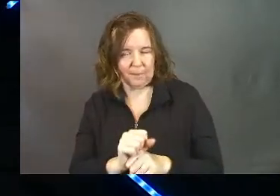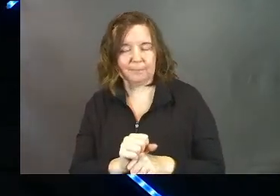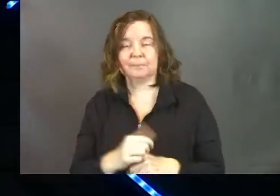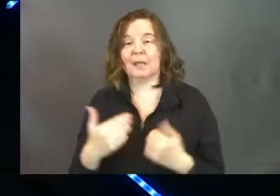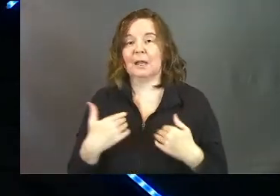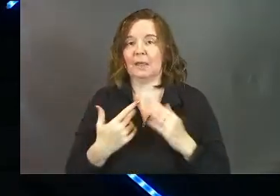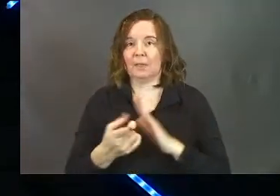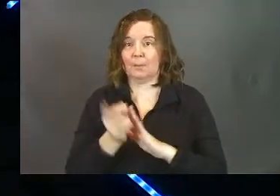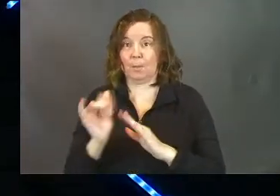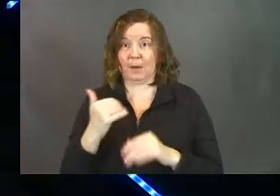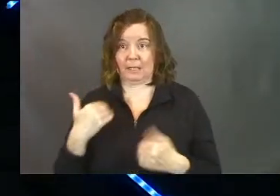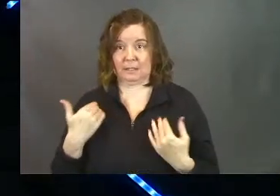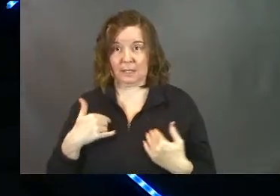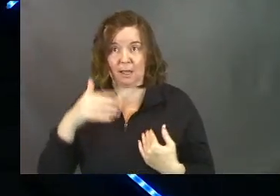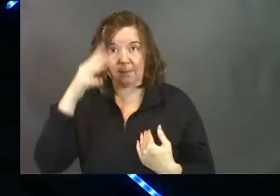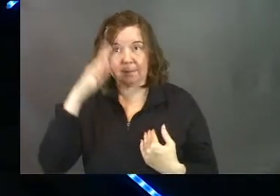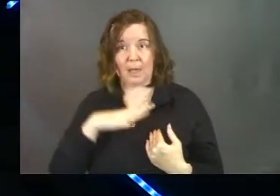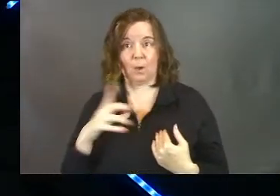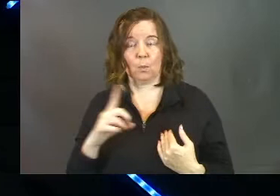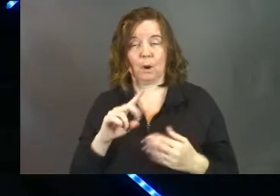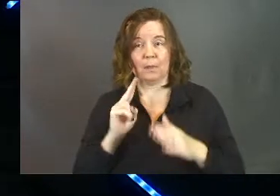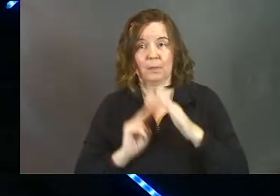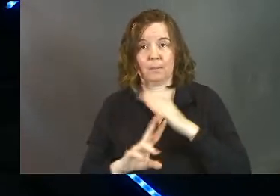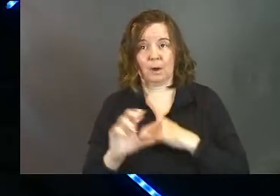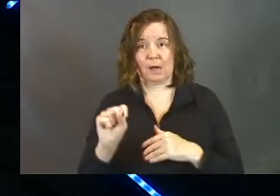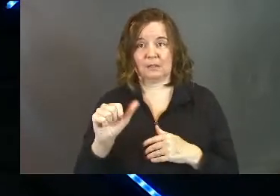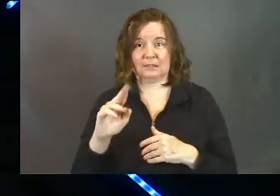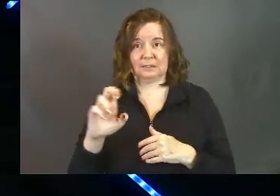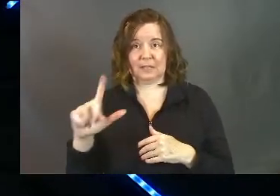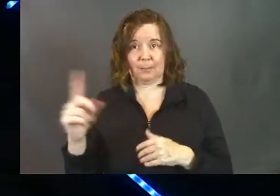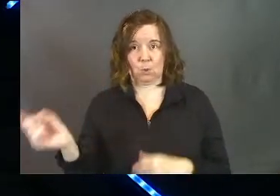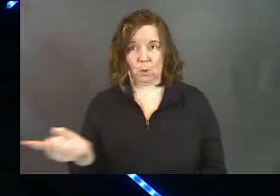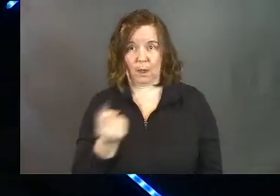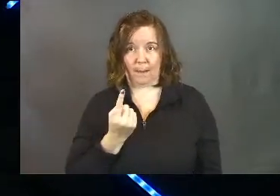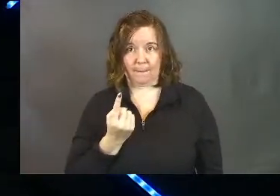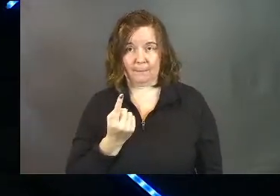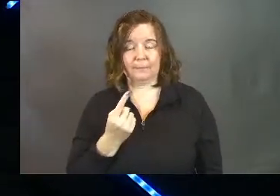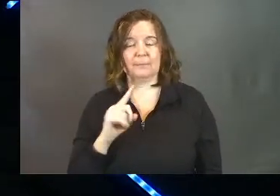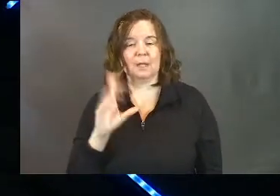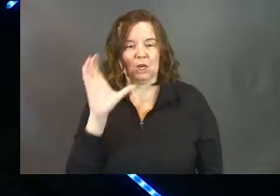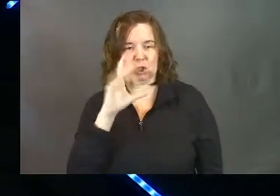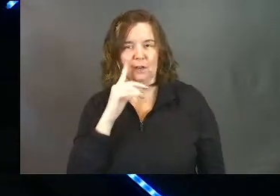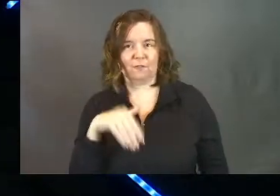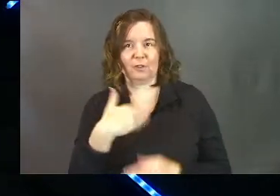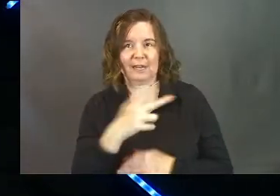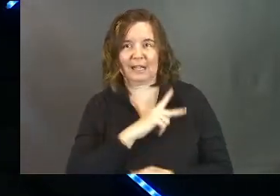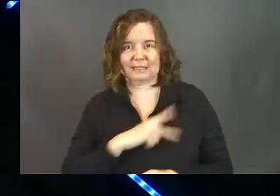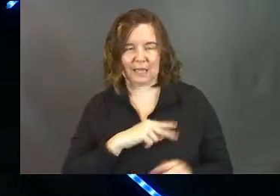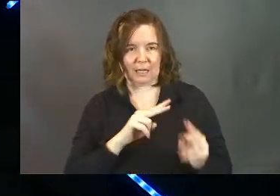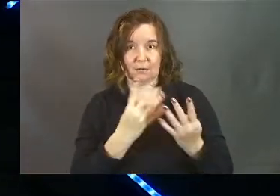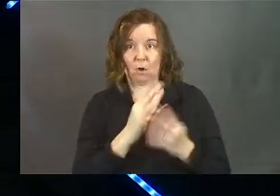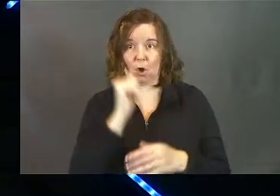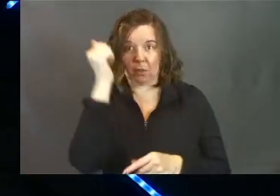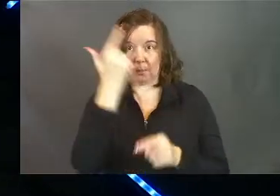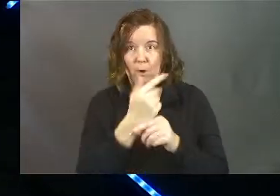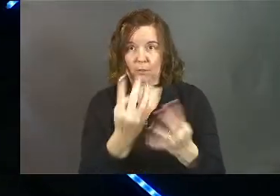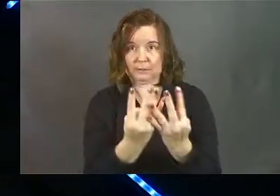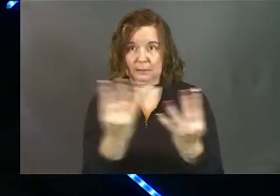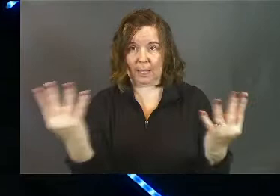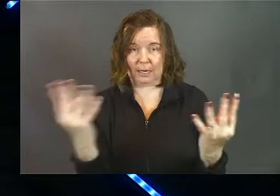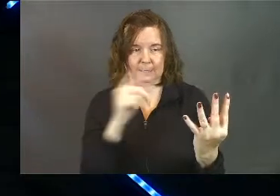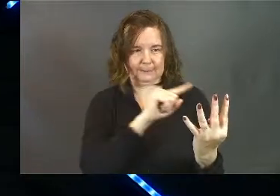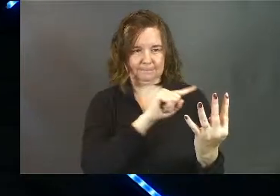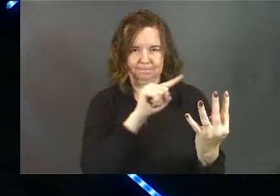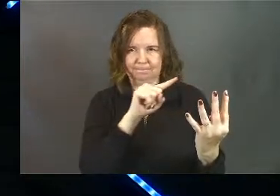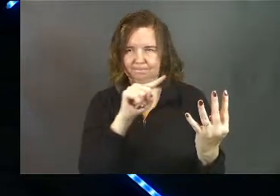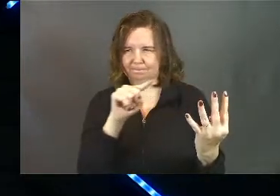has this moment as a young man where the prophet Samuel comes over to his house and he's looking for the next king, looks at all of David's brothers. None of